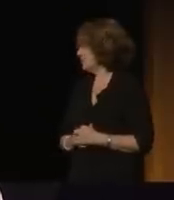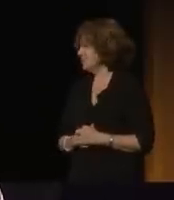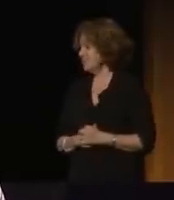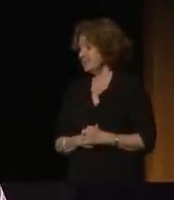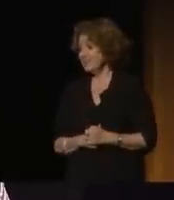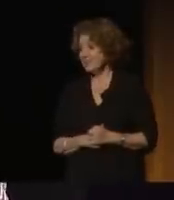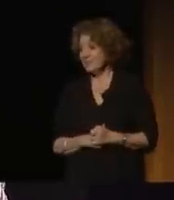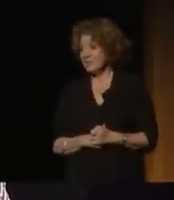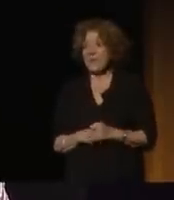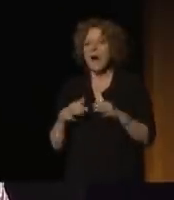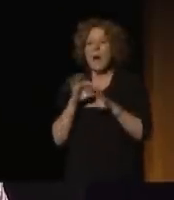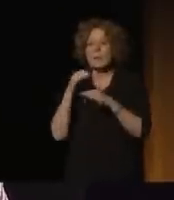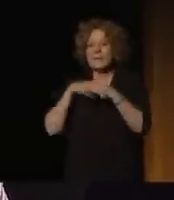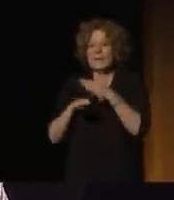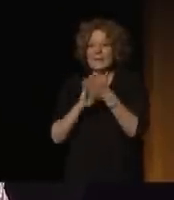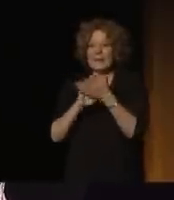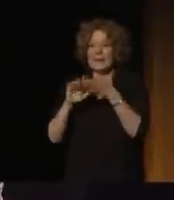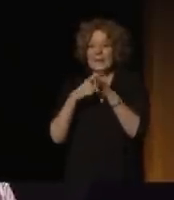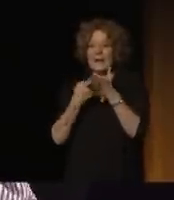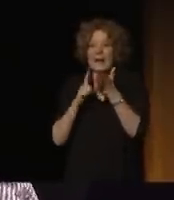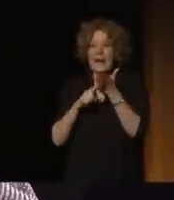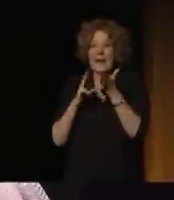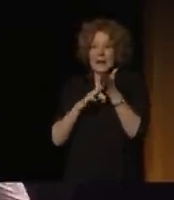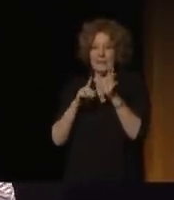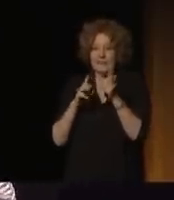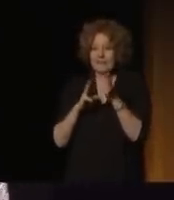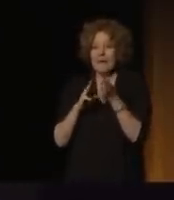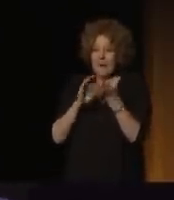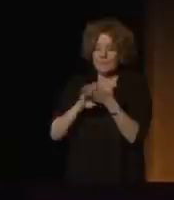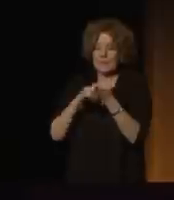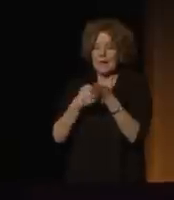And I wasn't in Harlem, but I'm sure a lot less joy in Harlem.